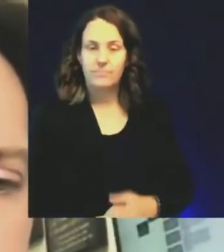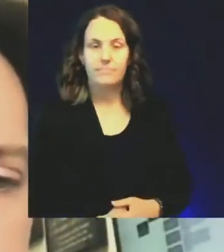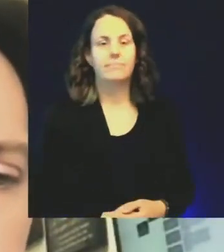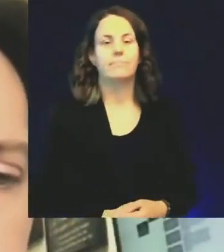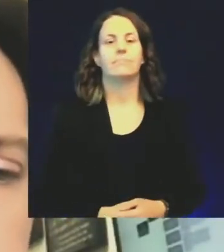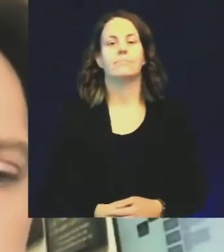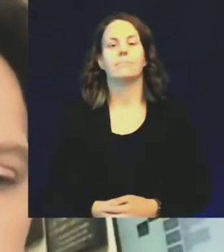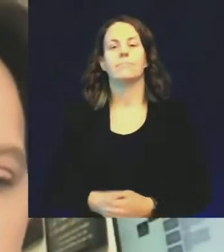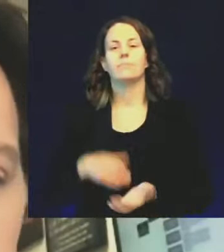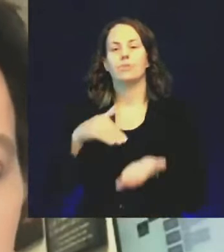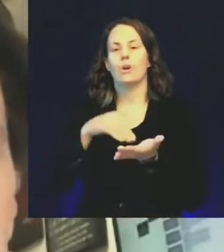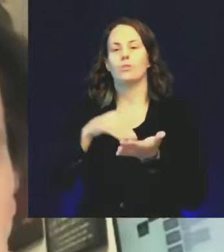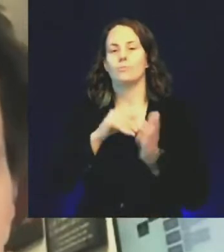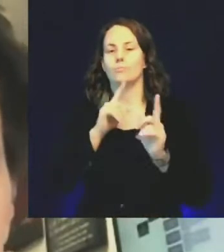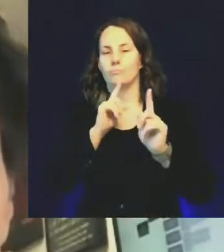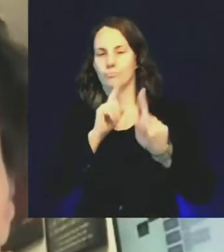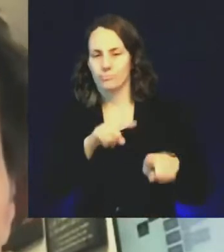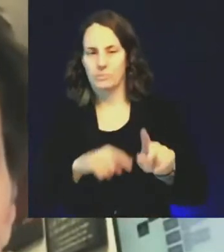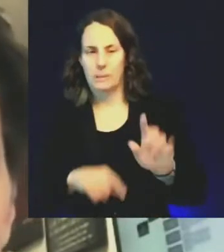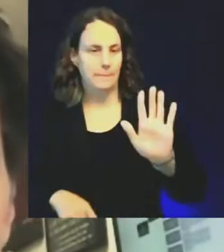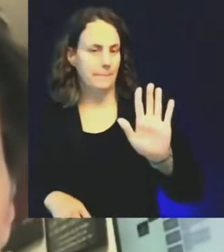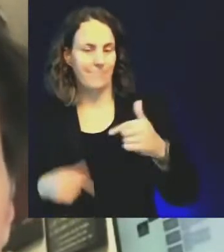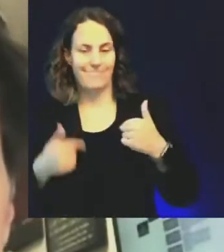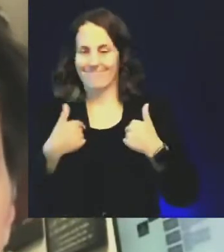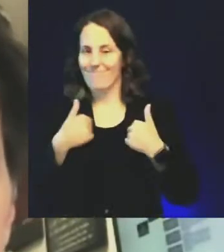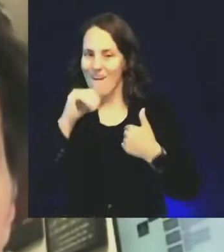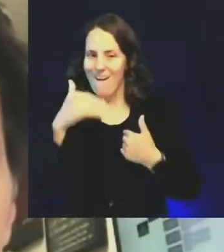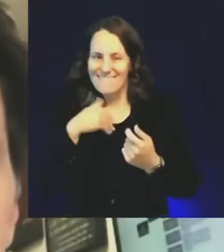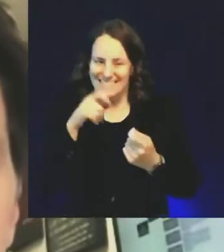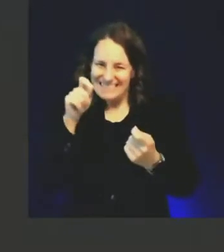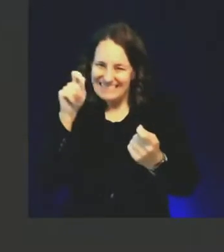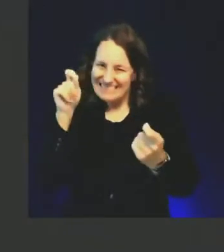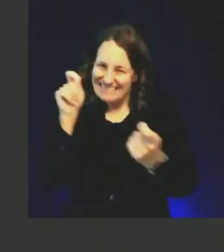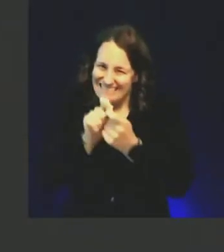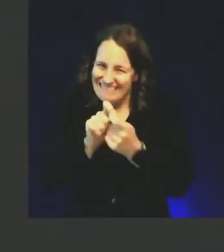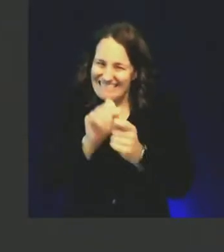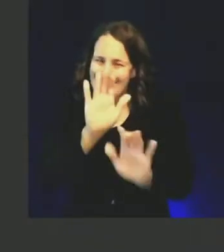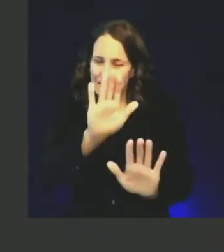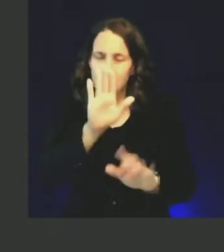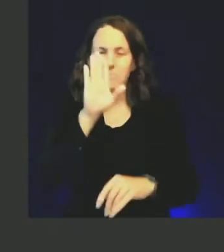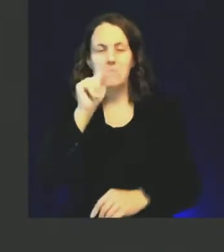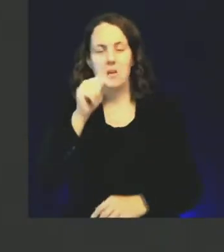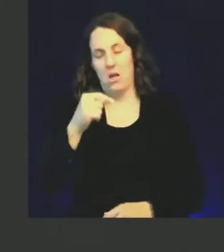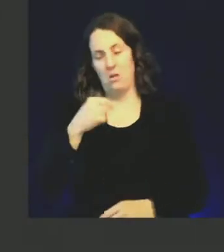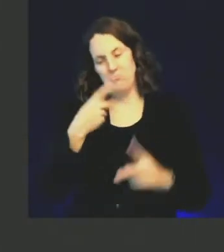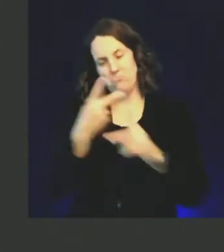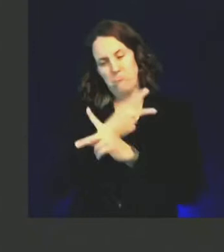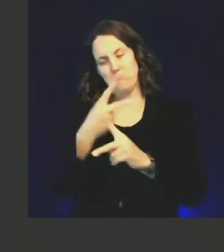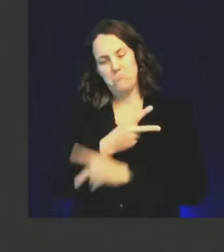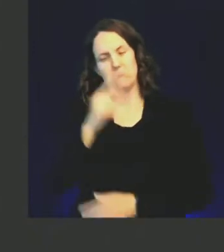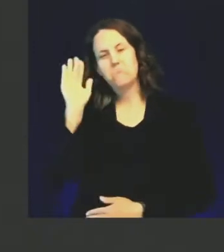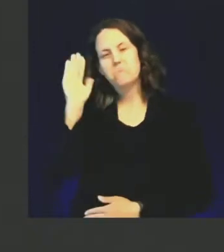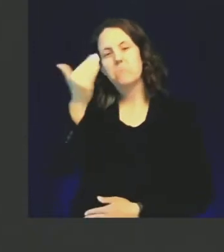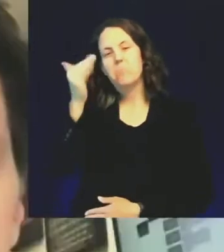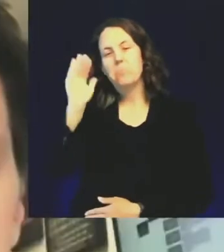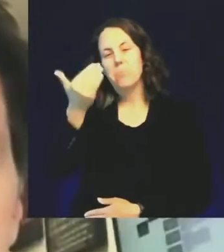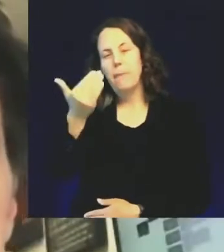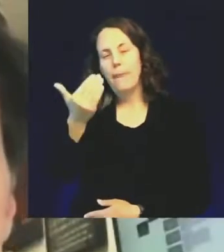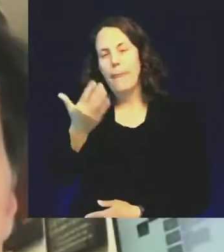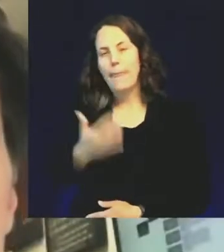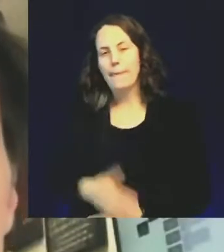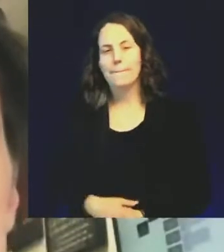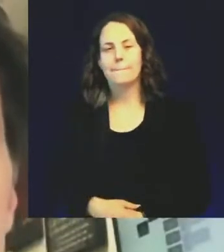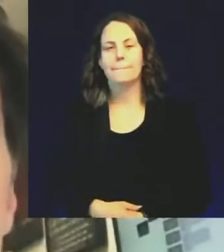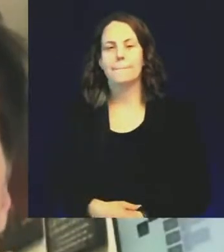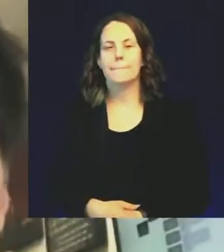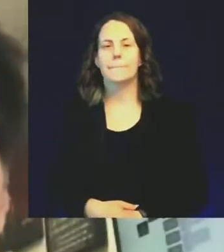and I can tell you a bit about our process. So right now, 100% of the specimens that are tested